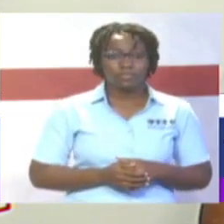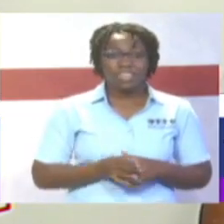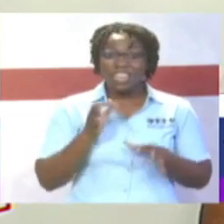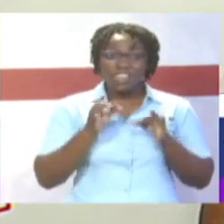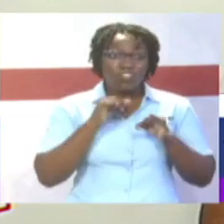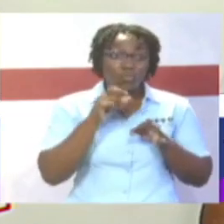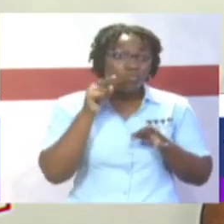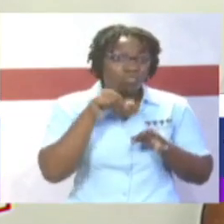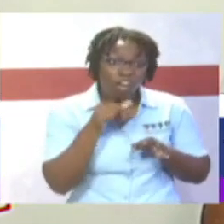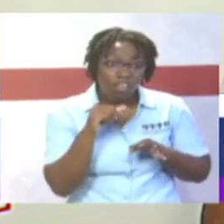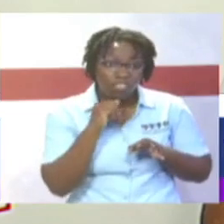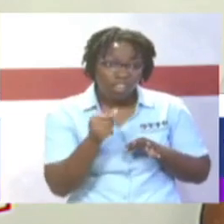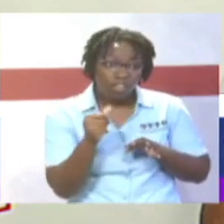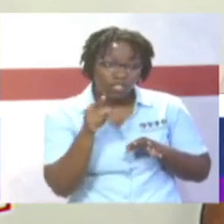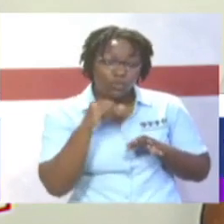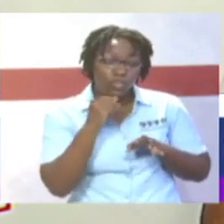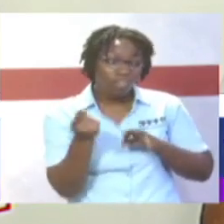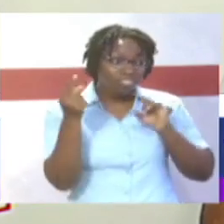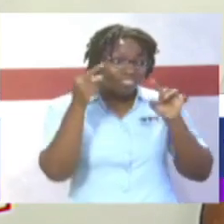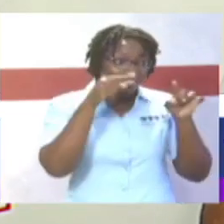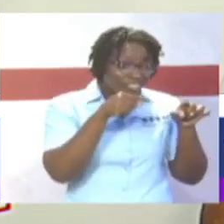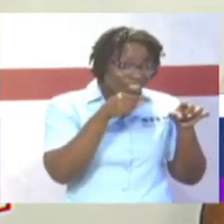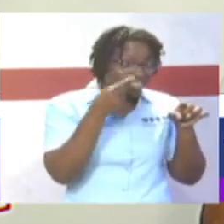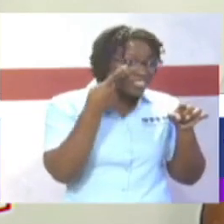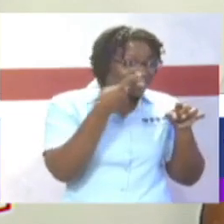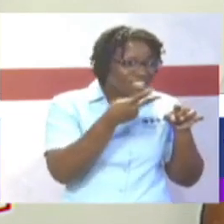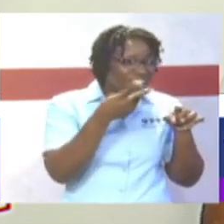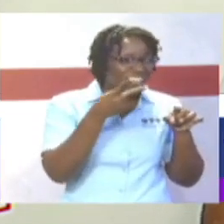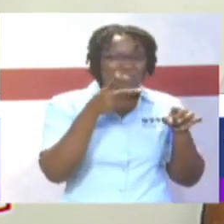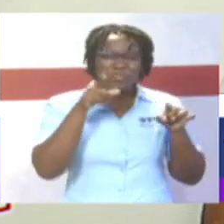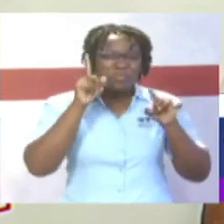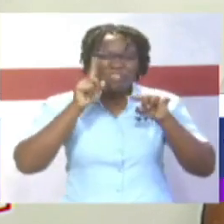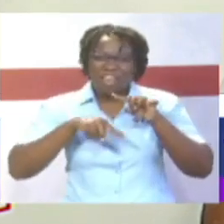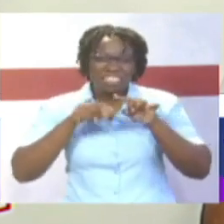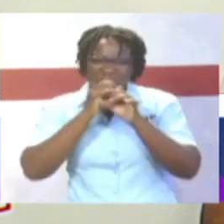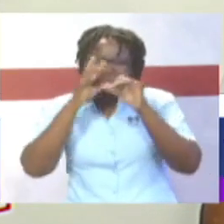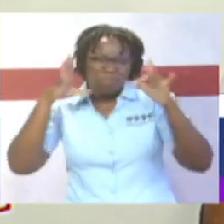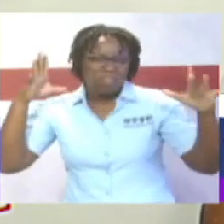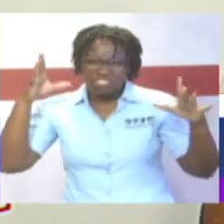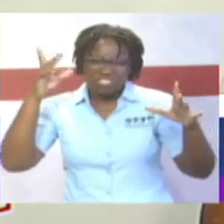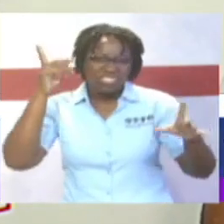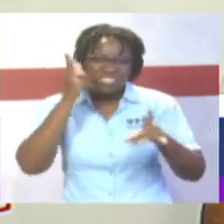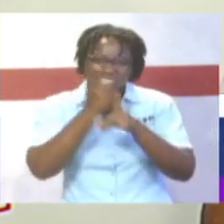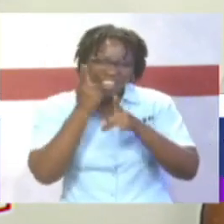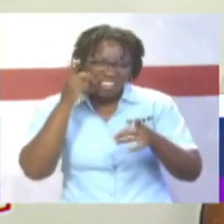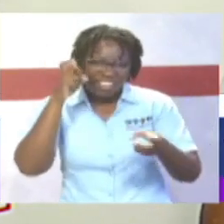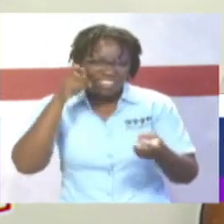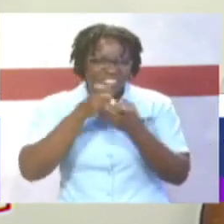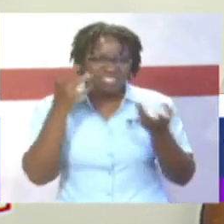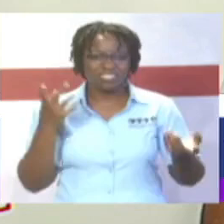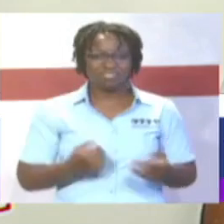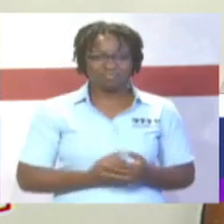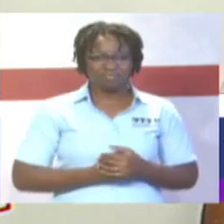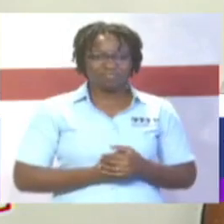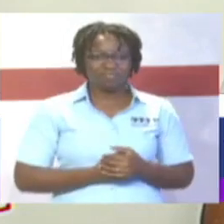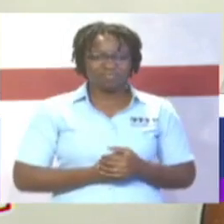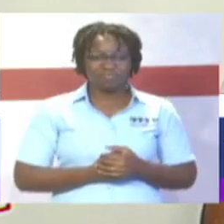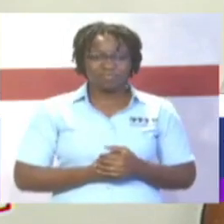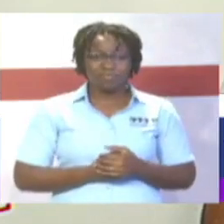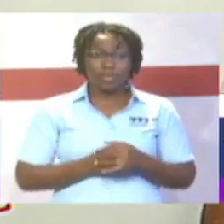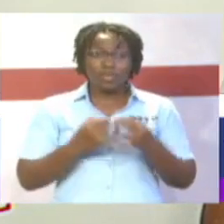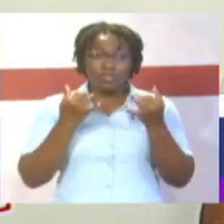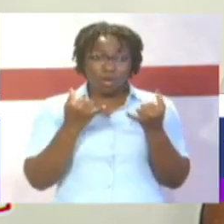there, you could never imagine what goes on in the ICU. Our ICU can house